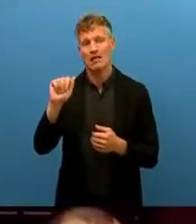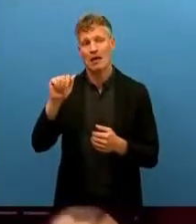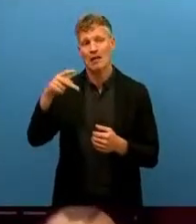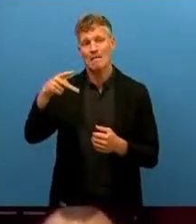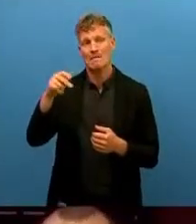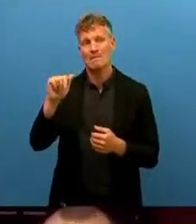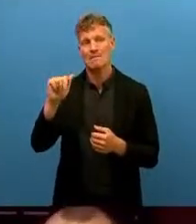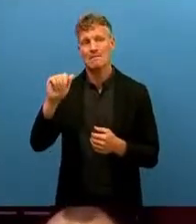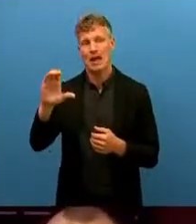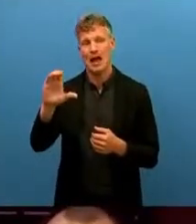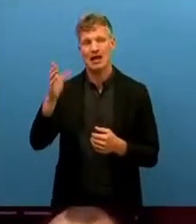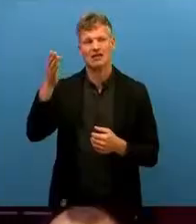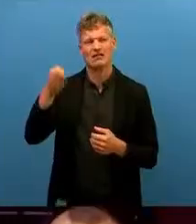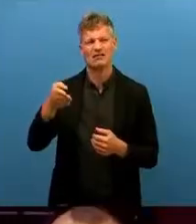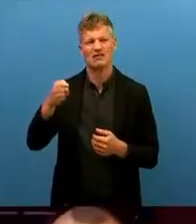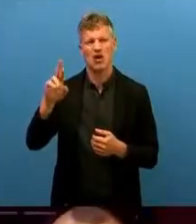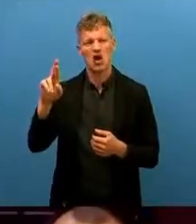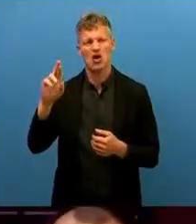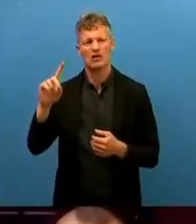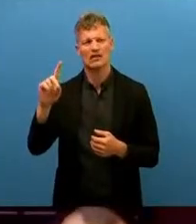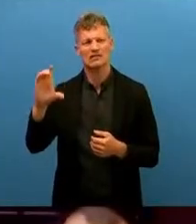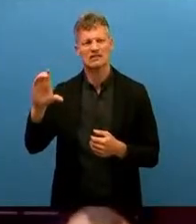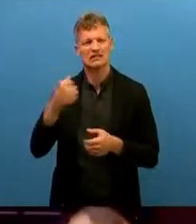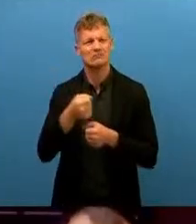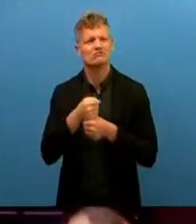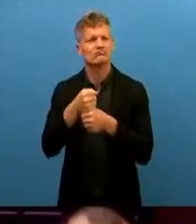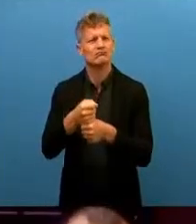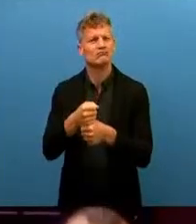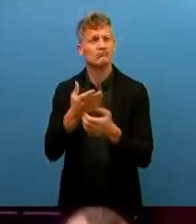ANAPAC-RDC, if you're in the room.